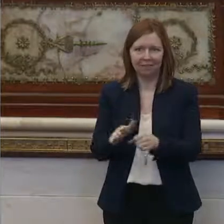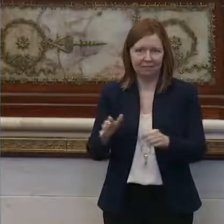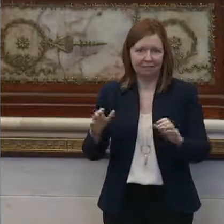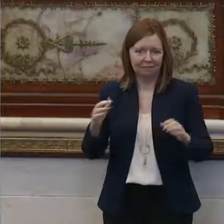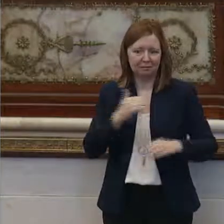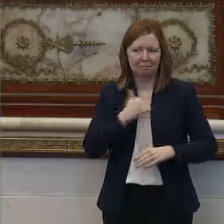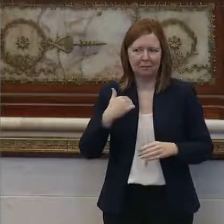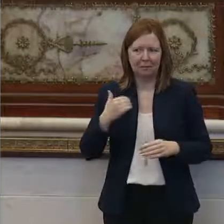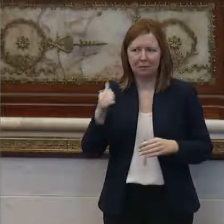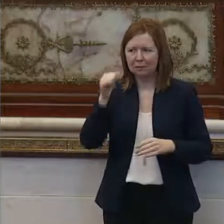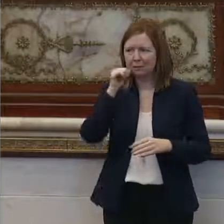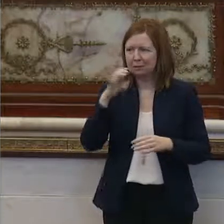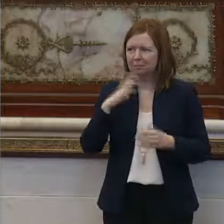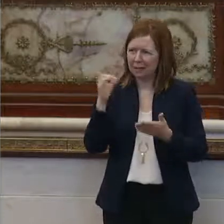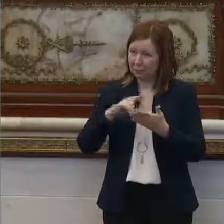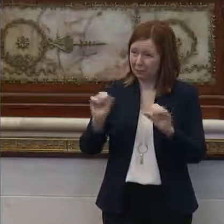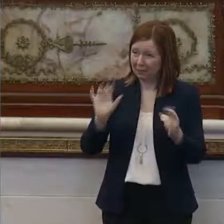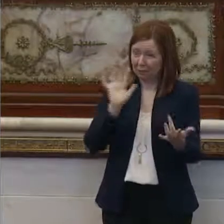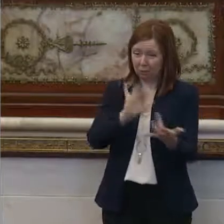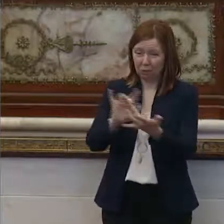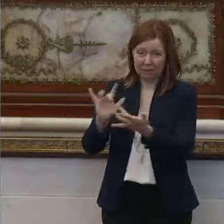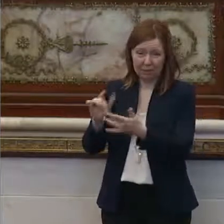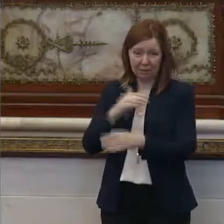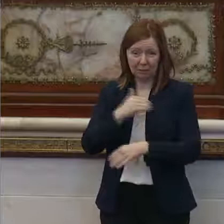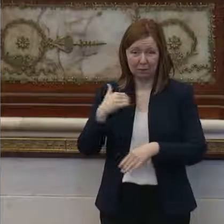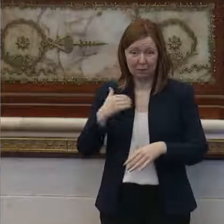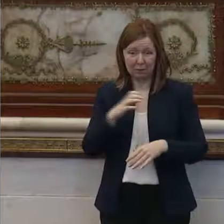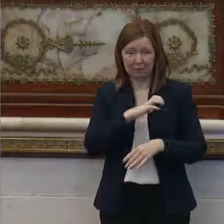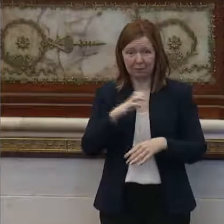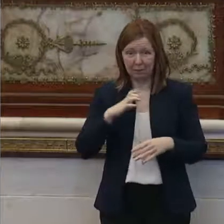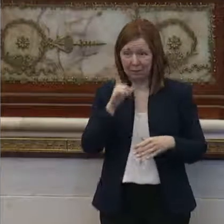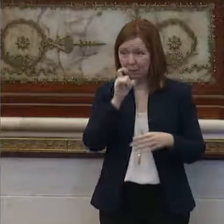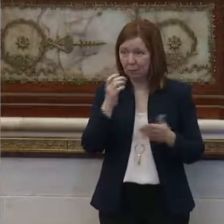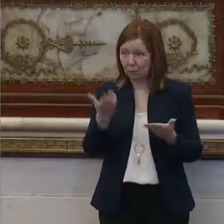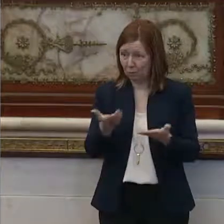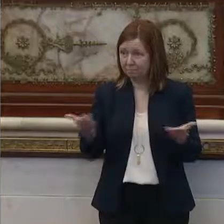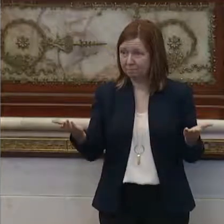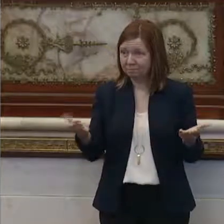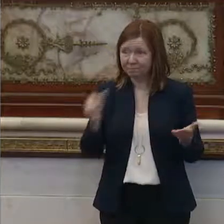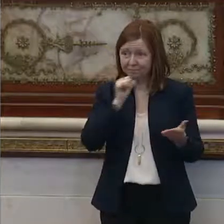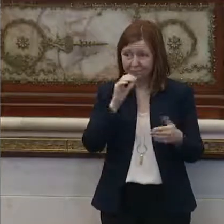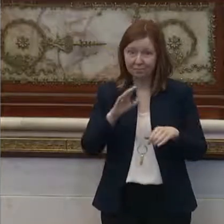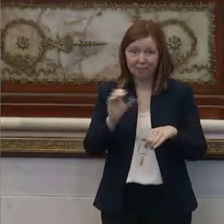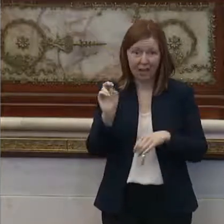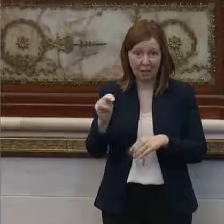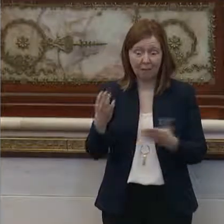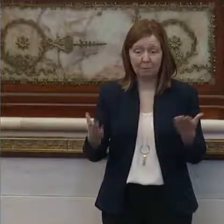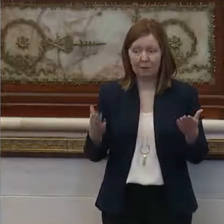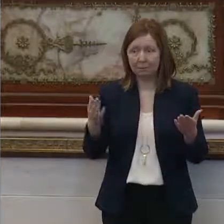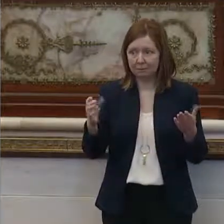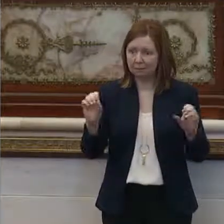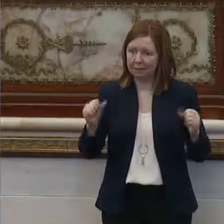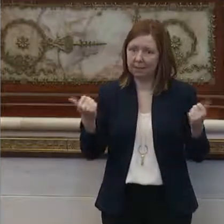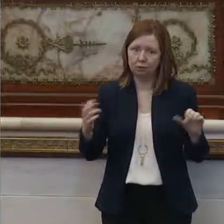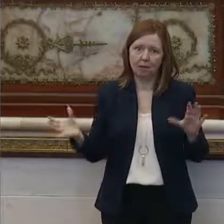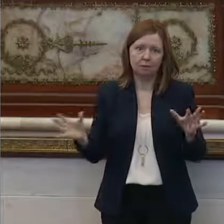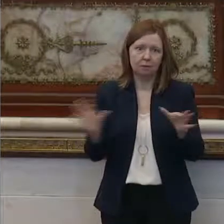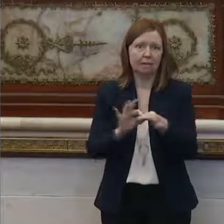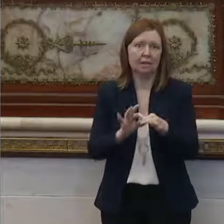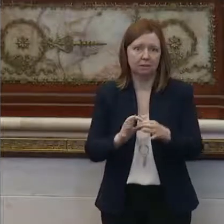if you could reach out to the members of the committee who are not on, and let's try to get them on. I can